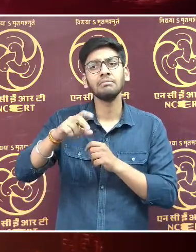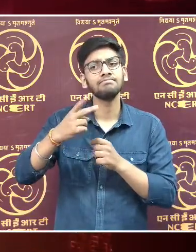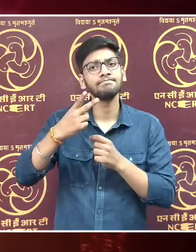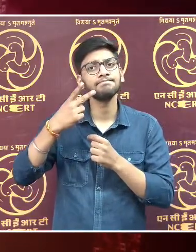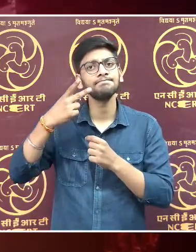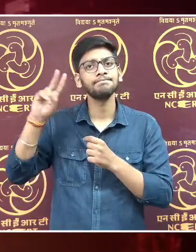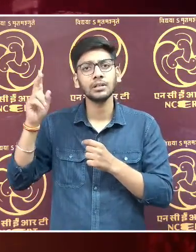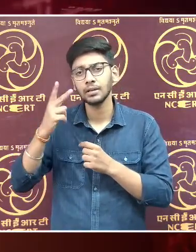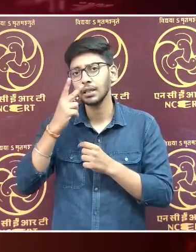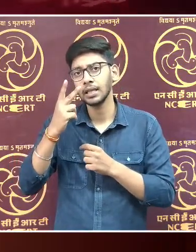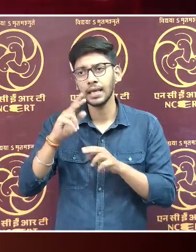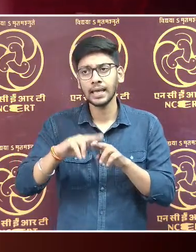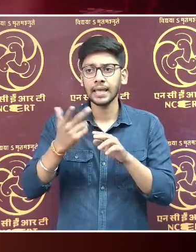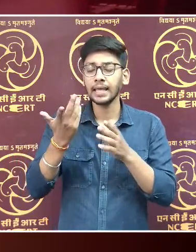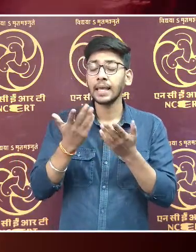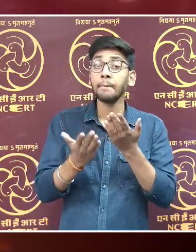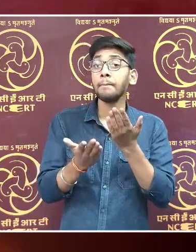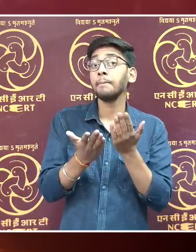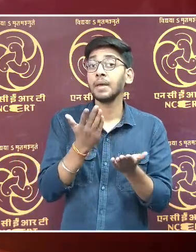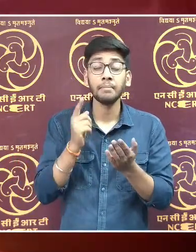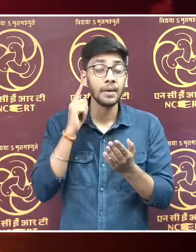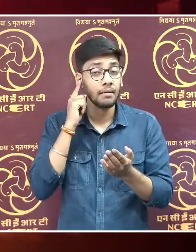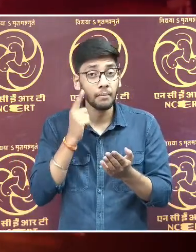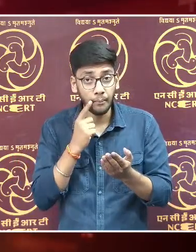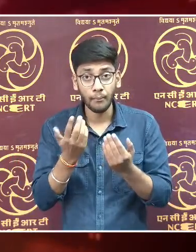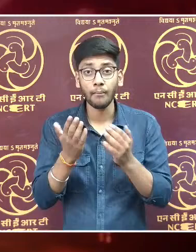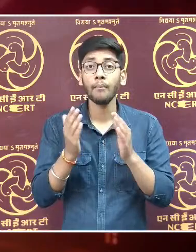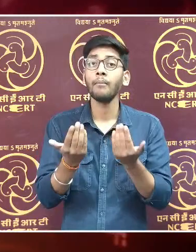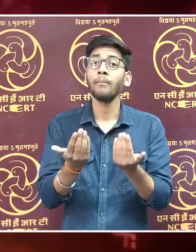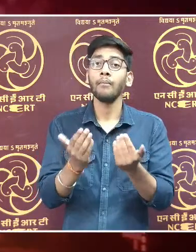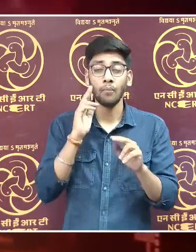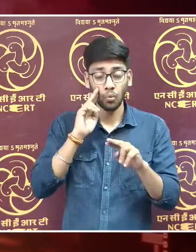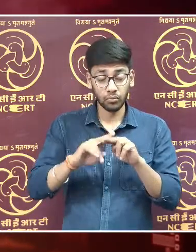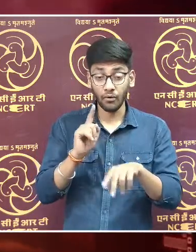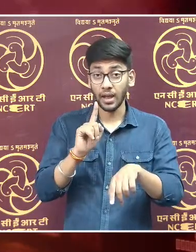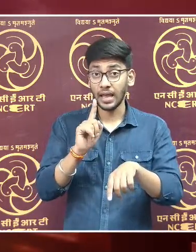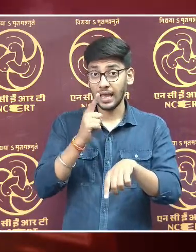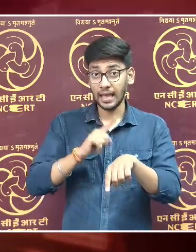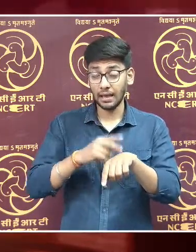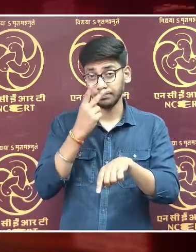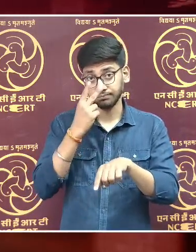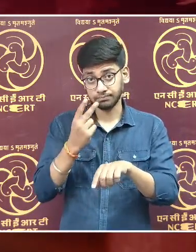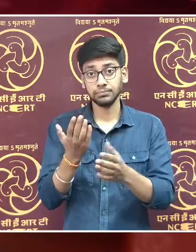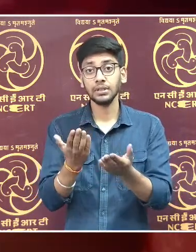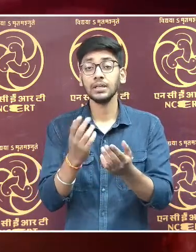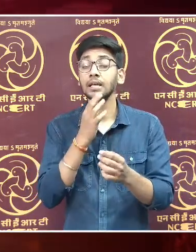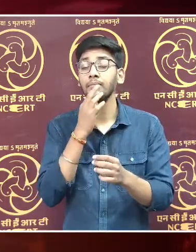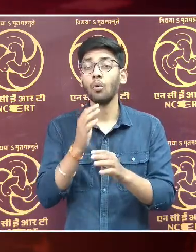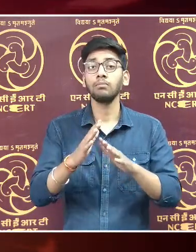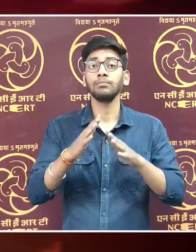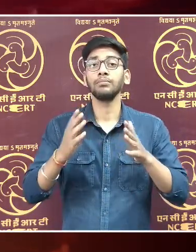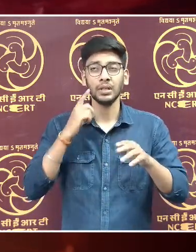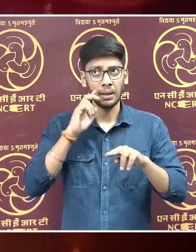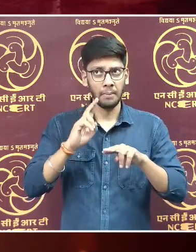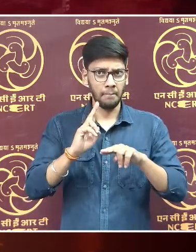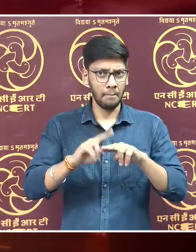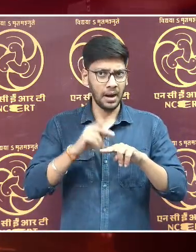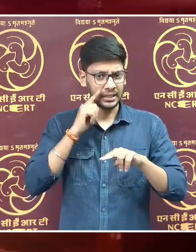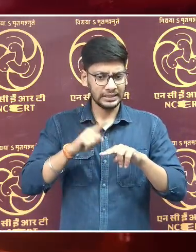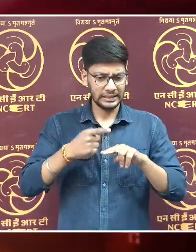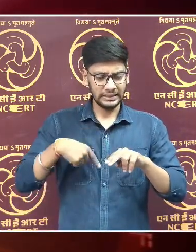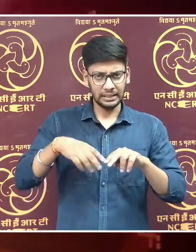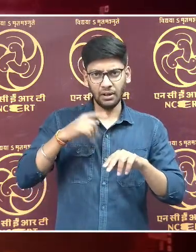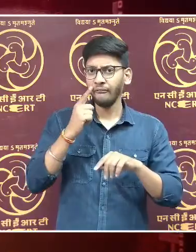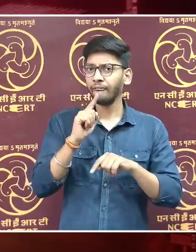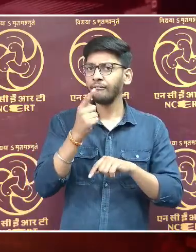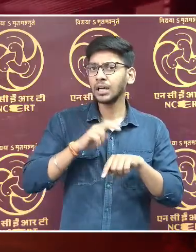think this child might have a hearing problem. This is just basic thing one can check in for. But looking into this ear, do you feel this child